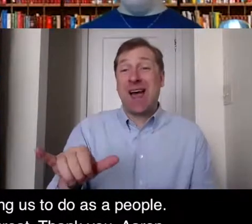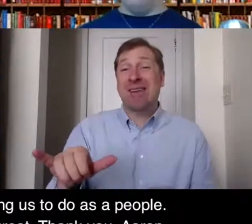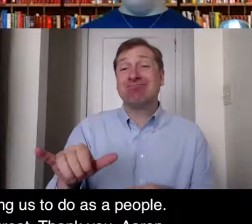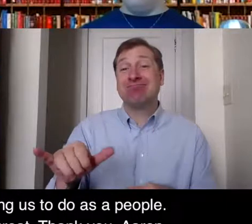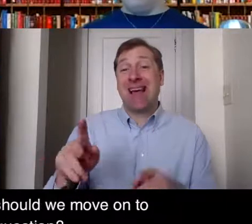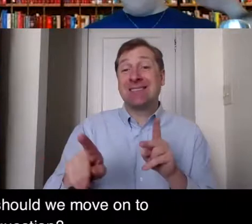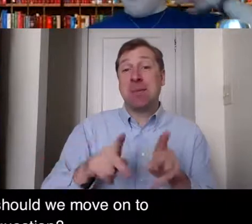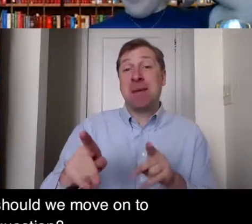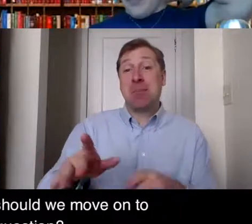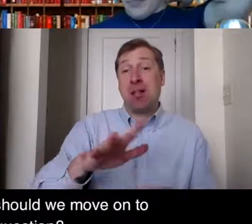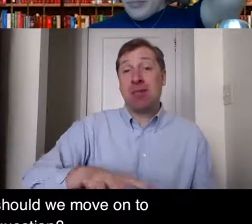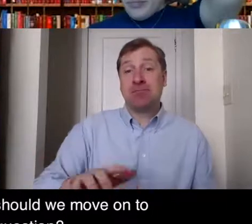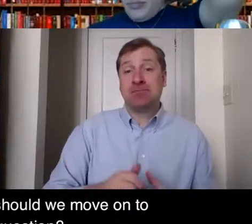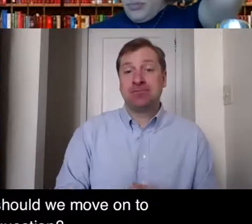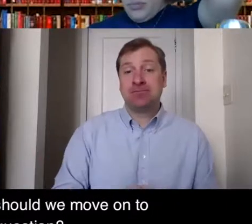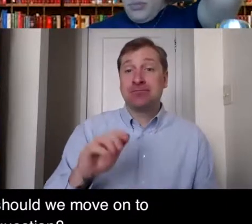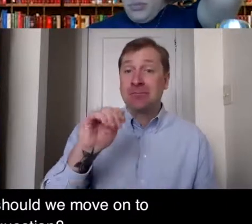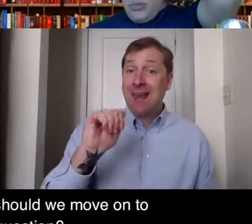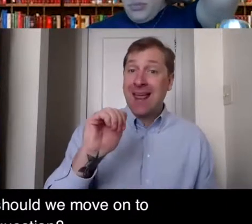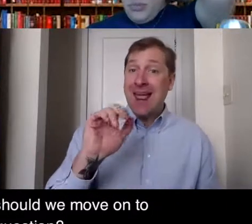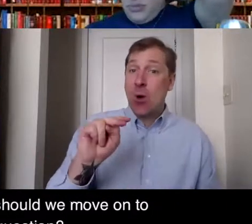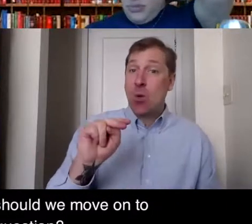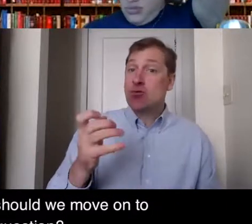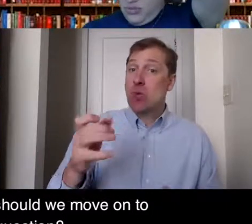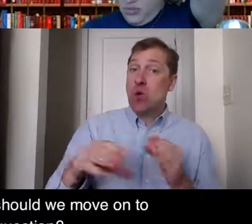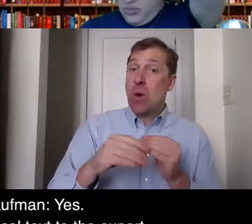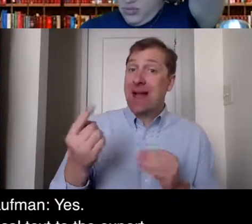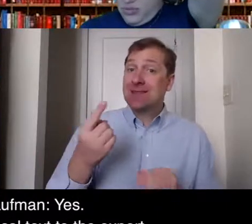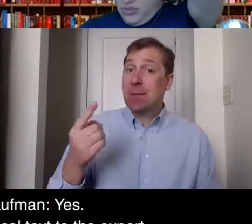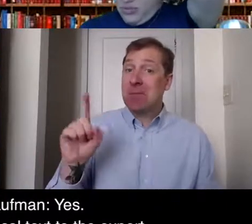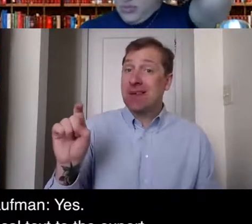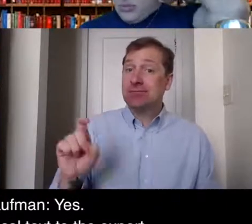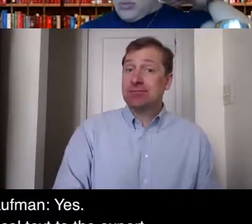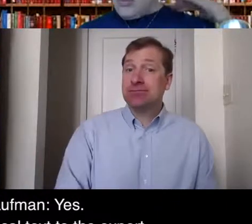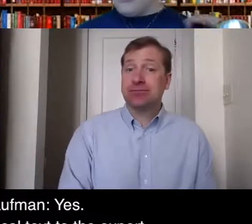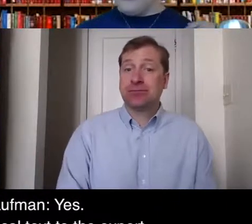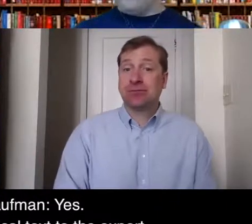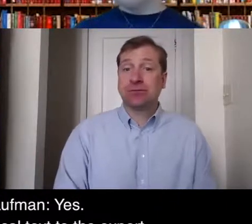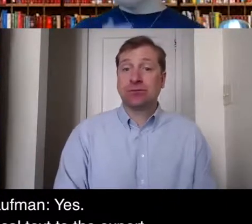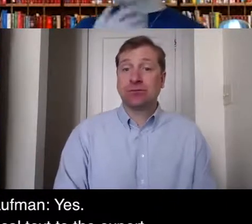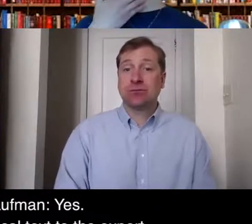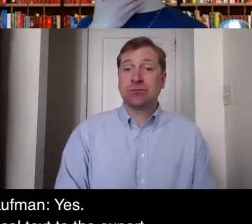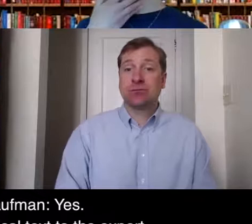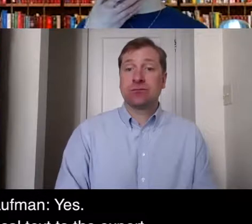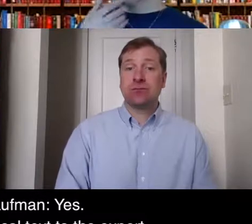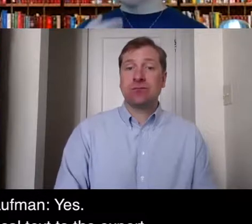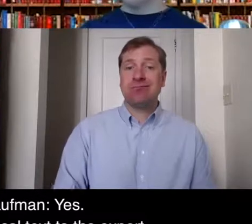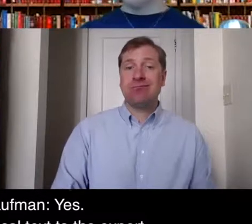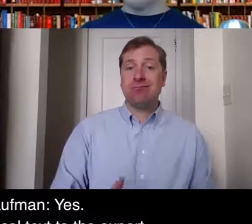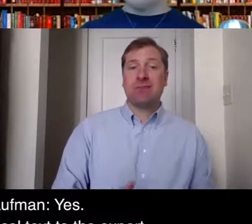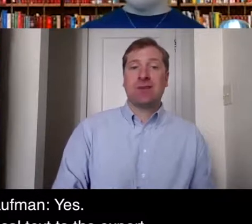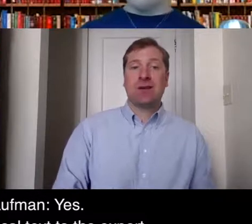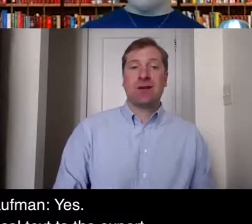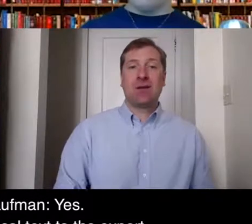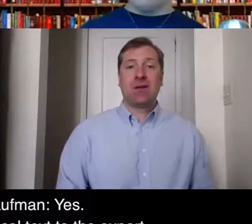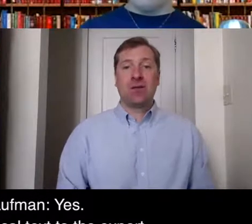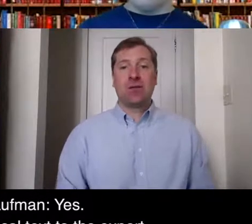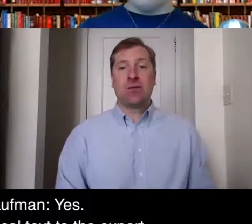Great. Thank you, Aaron. Anything to add, or should we move on to our next I will leave the rabbinical text